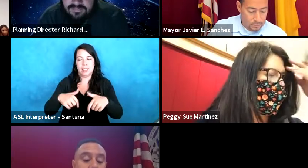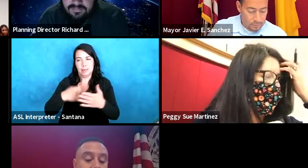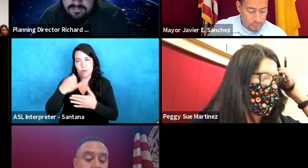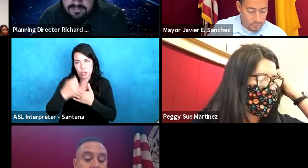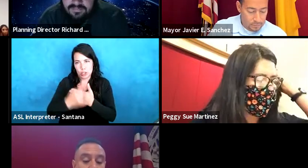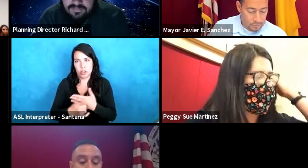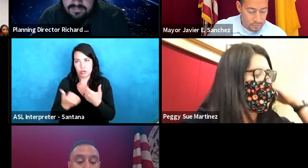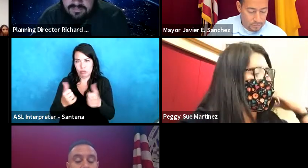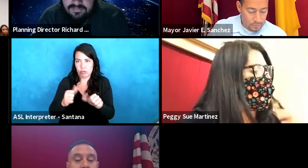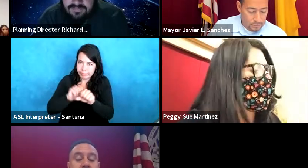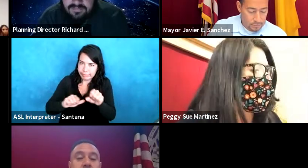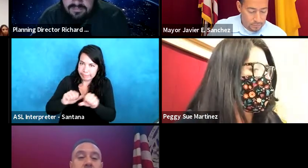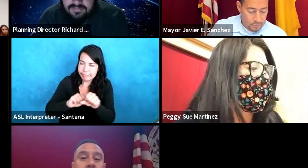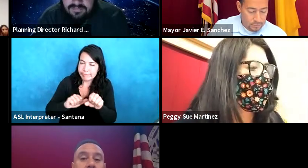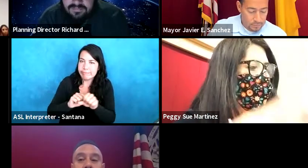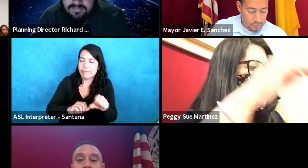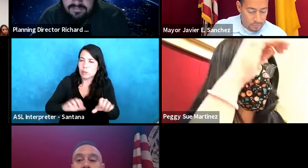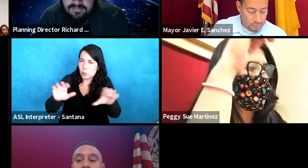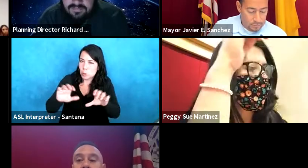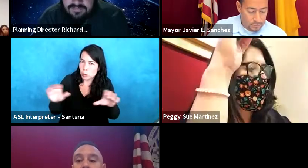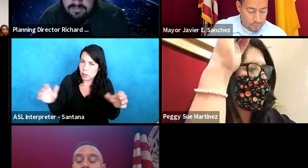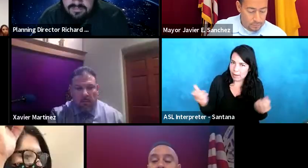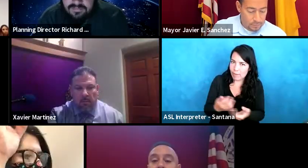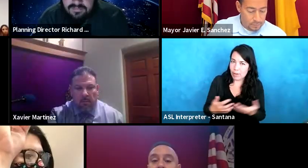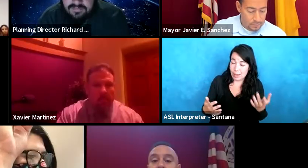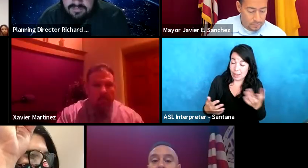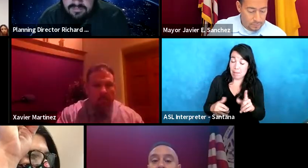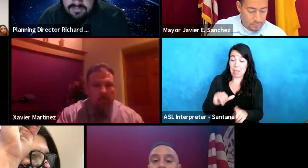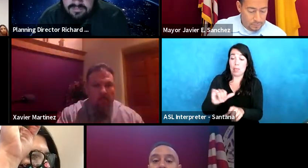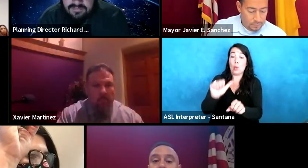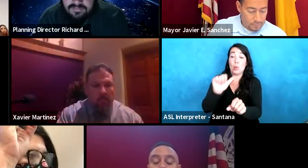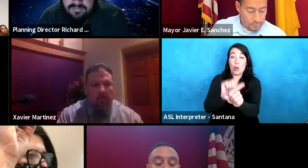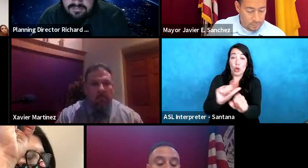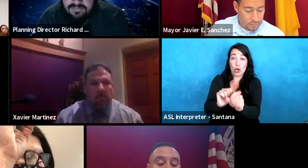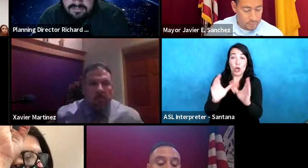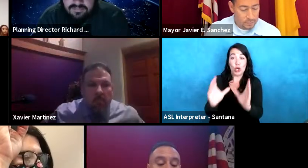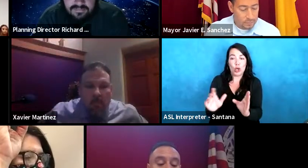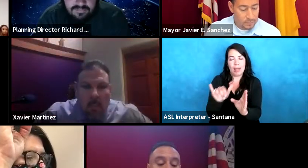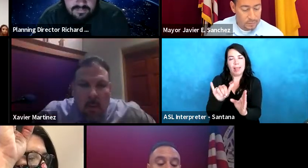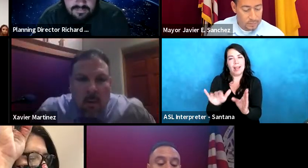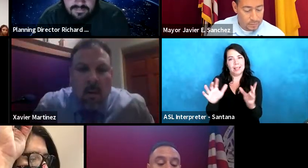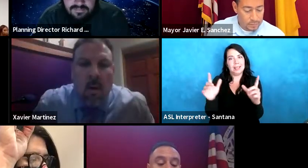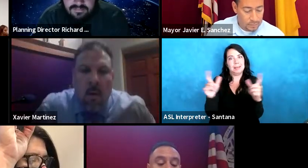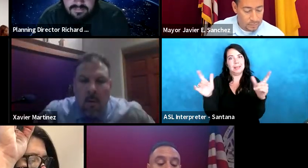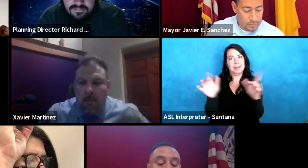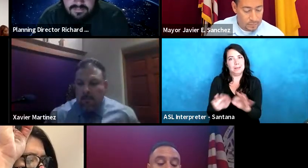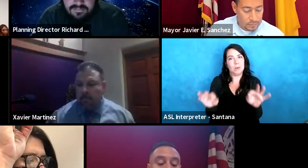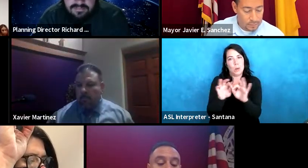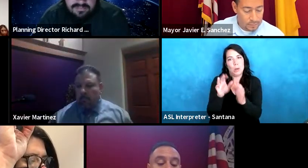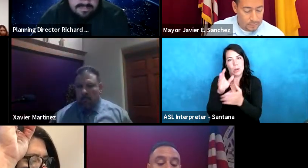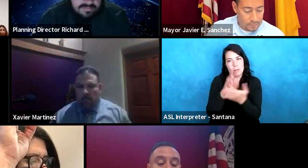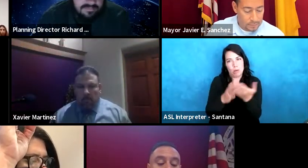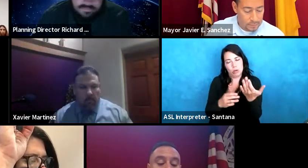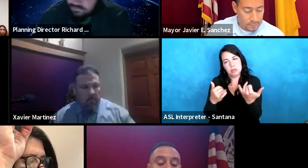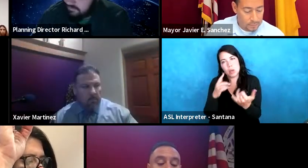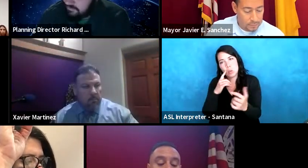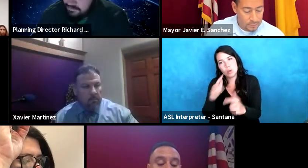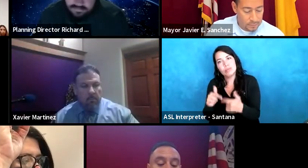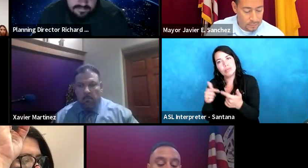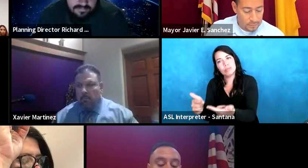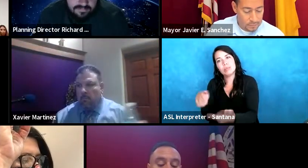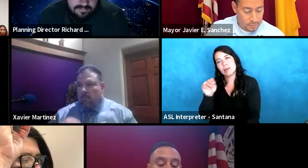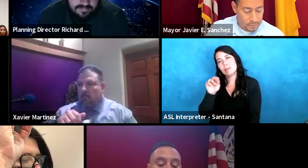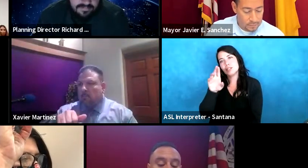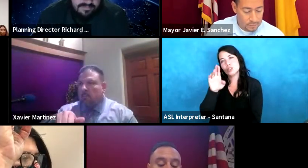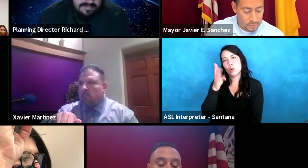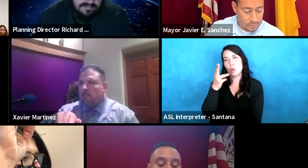the work done, I think, is going to be the biggest piece. So with that, I'll turn it back over to Director Huber just to address the couple of questions